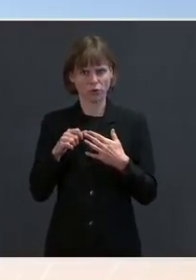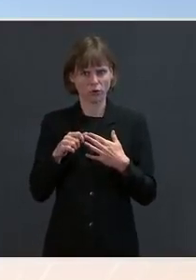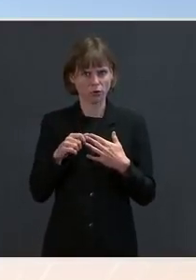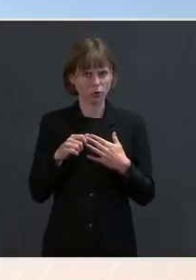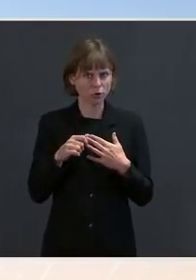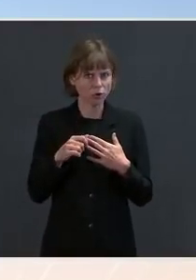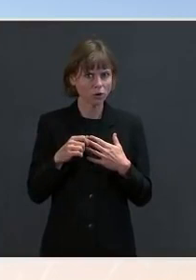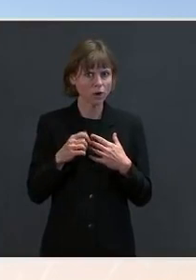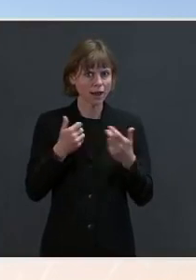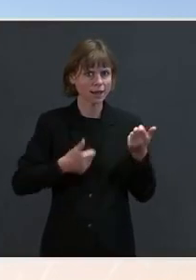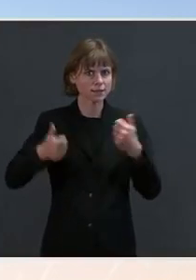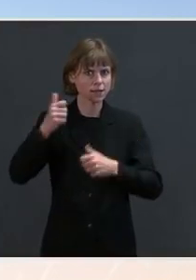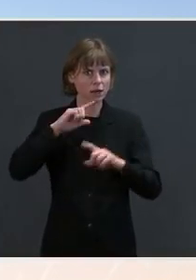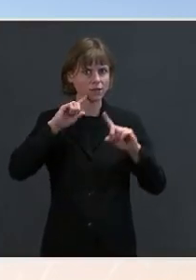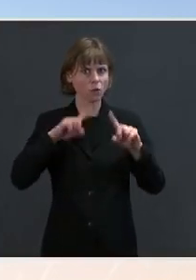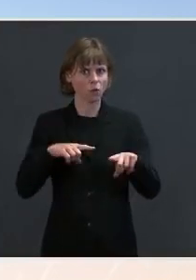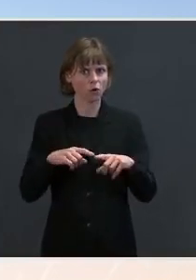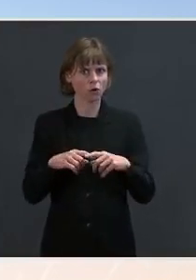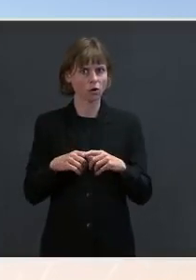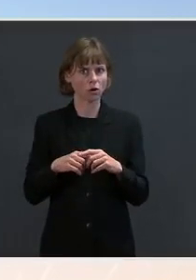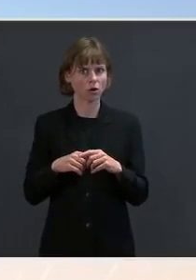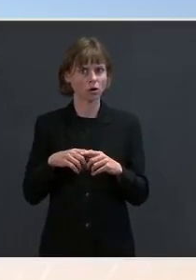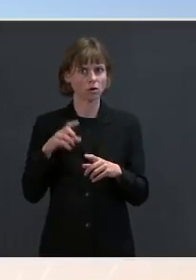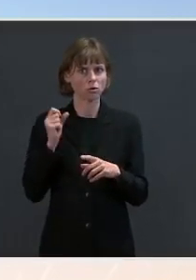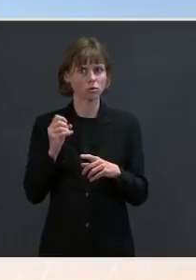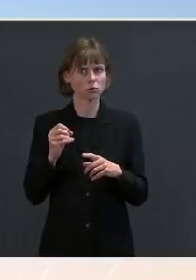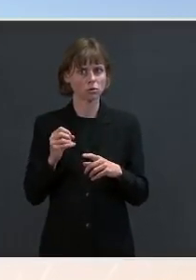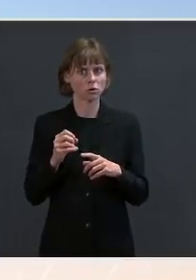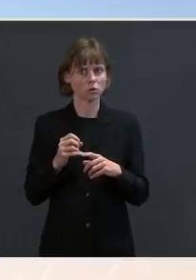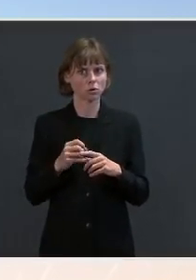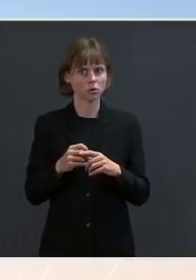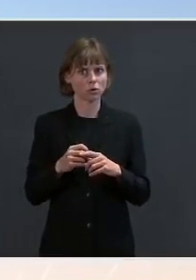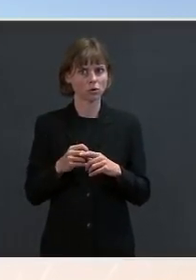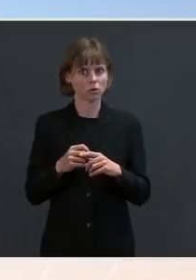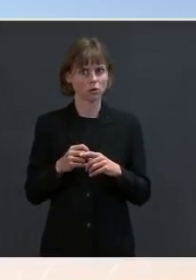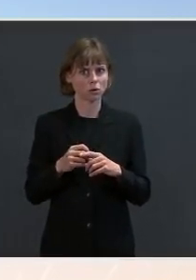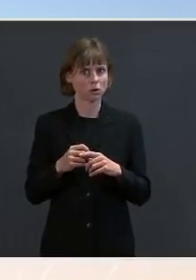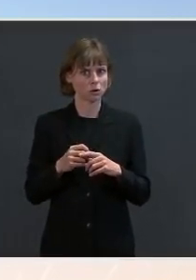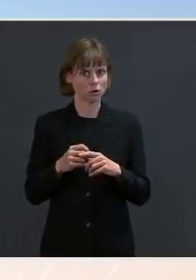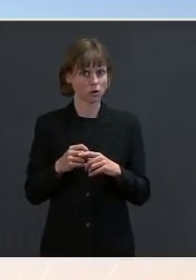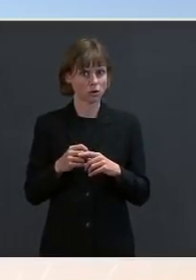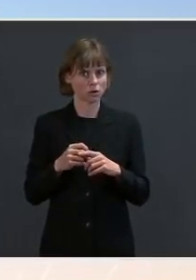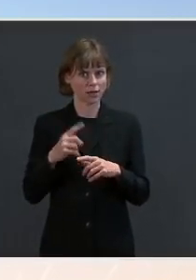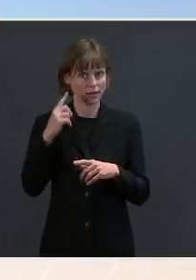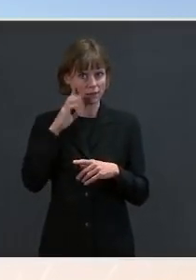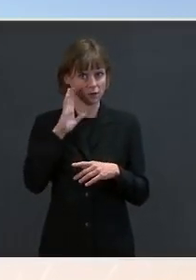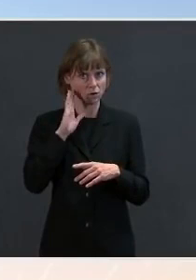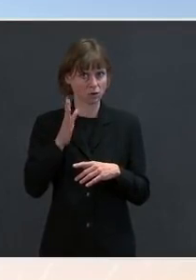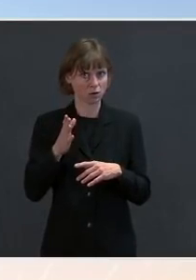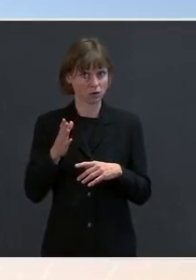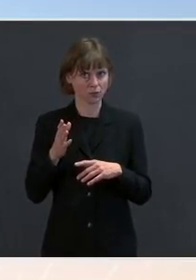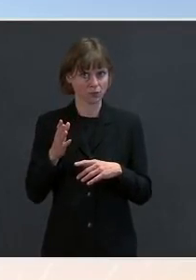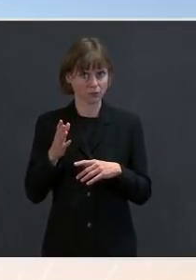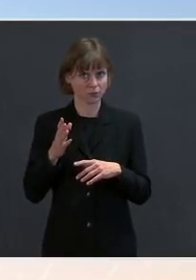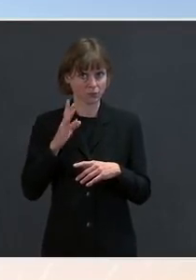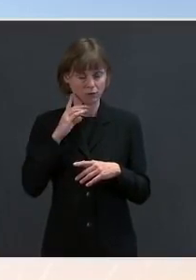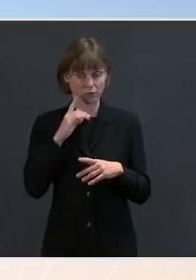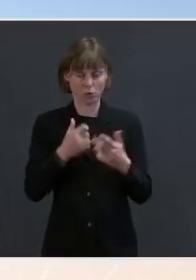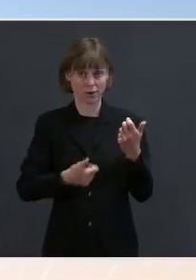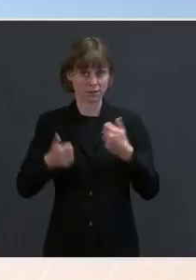executive order extending it further. So does he think that the moratorium needs to be extended, and is he willing to do it through an executive